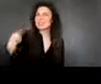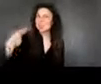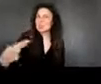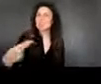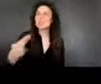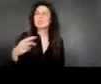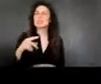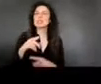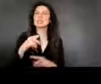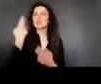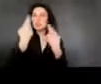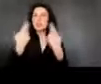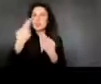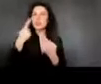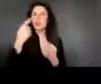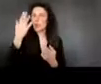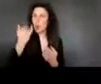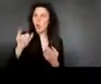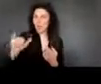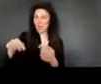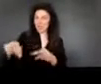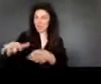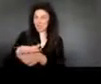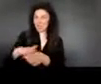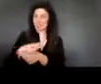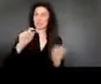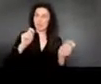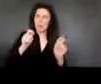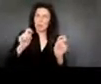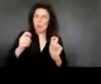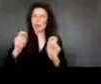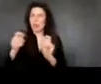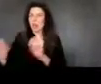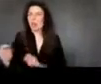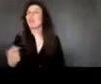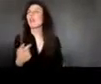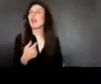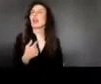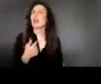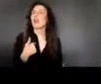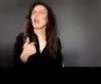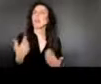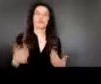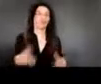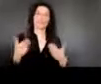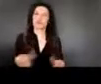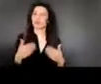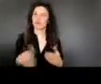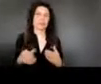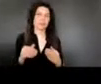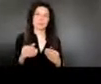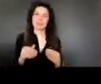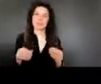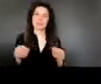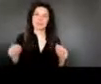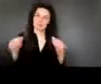different evolutions of that one particular site. So I found myself particularly taken by that specific study